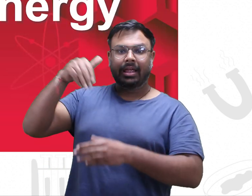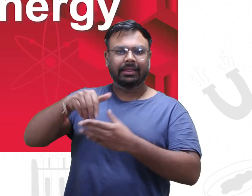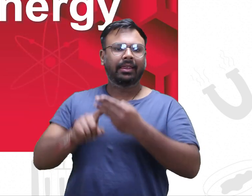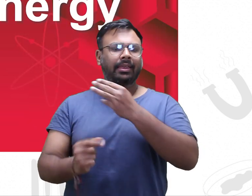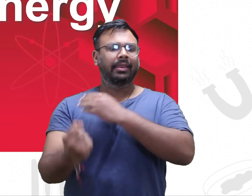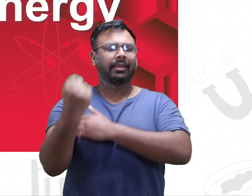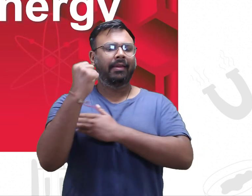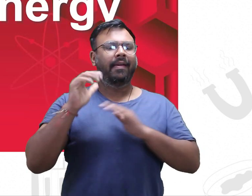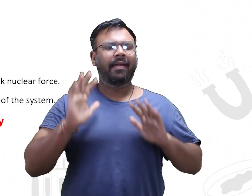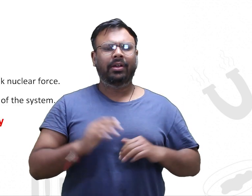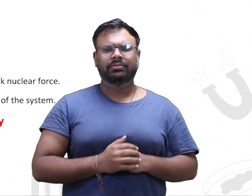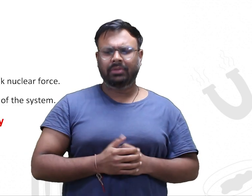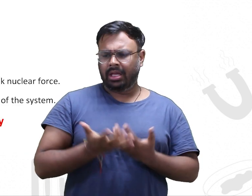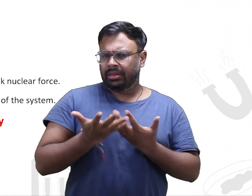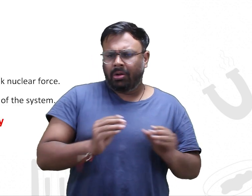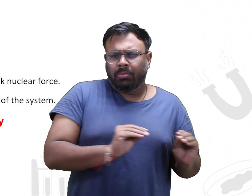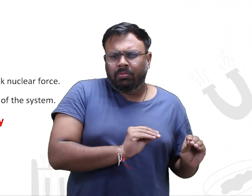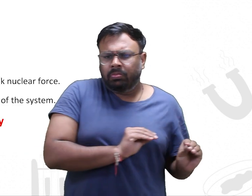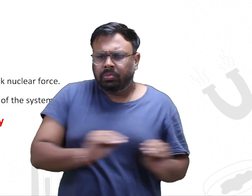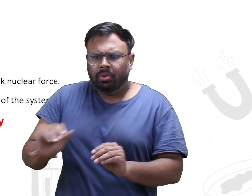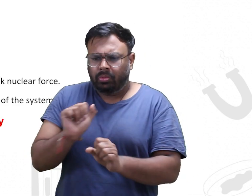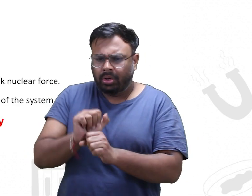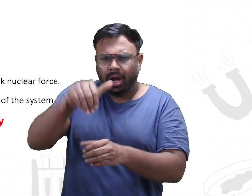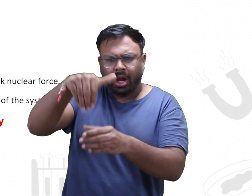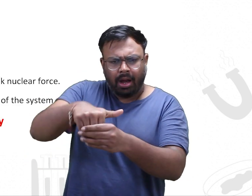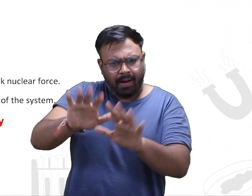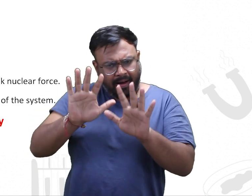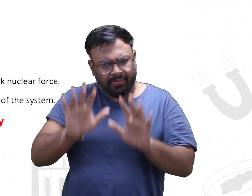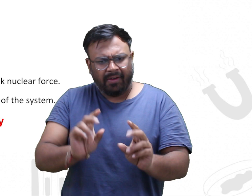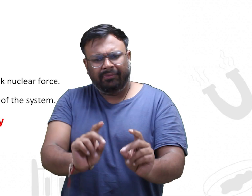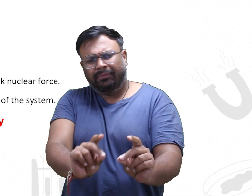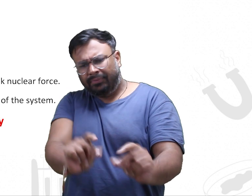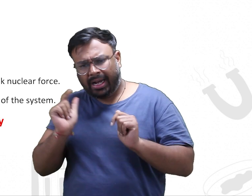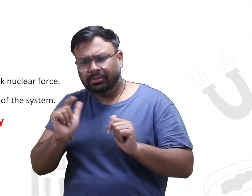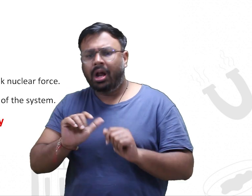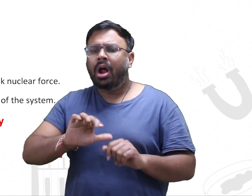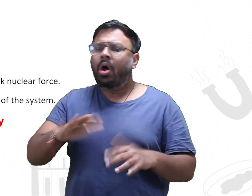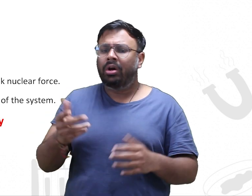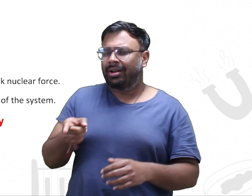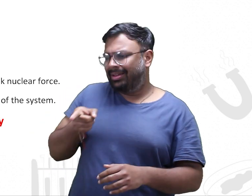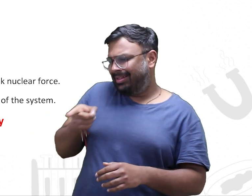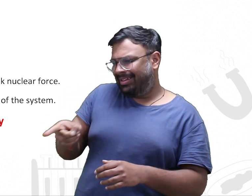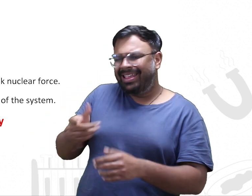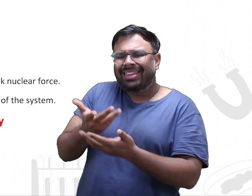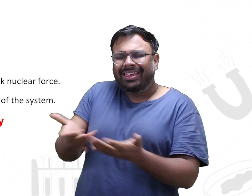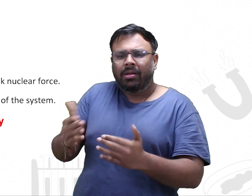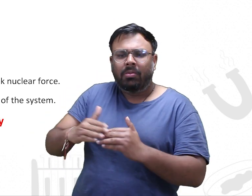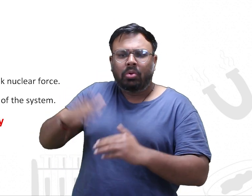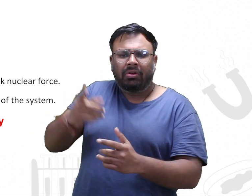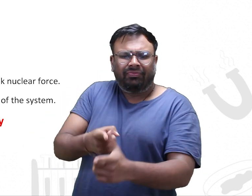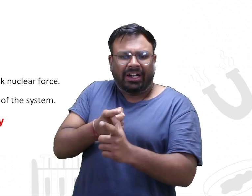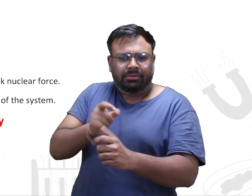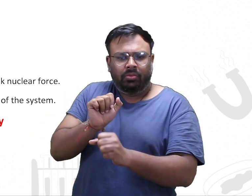Mechanical energy. A moving object can do work. An object moving faster can do